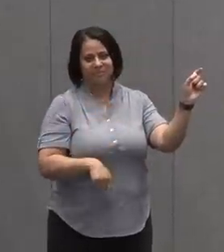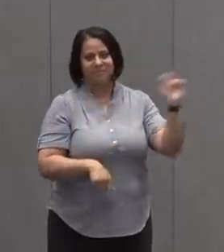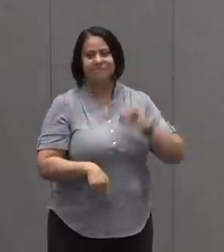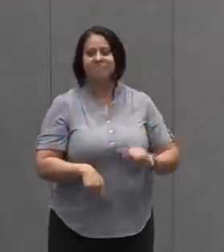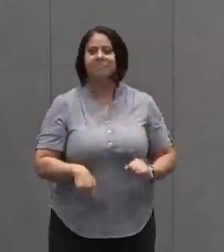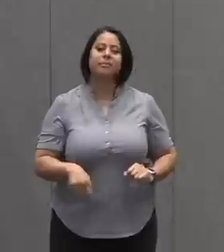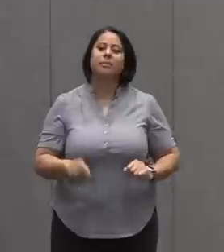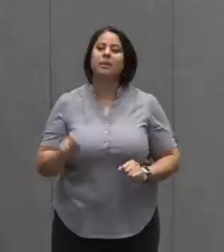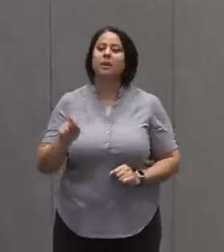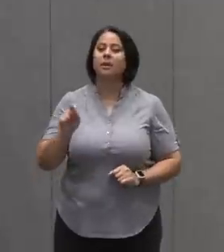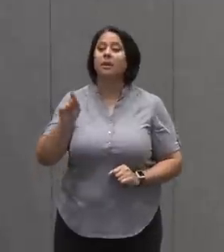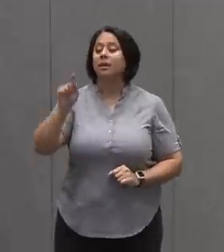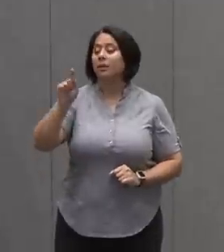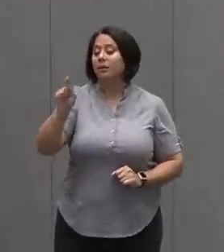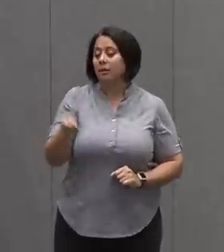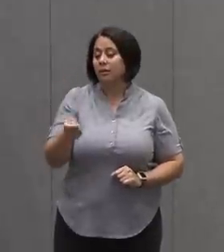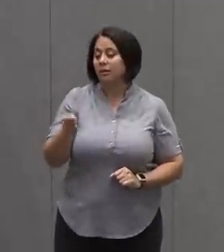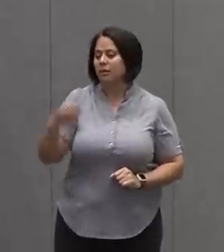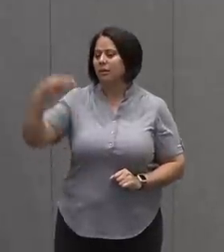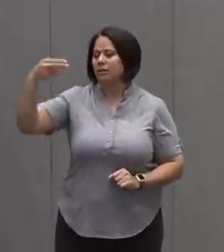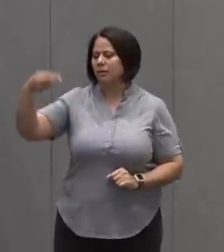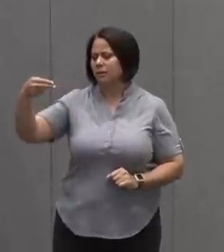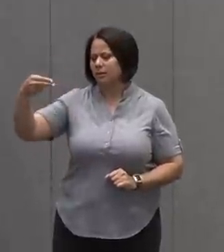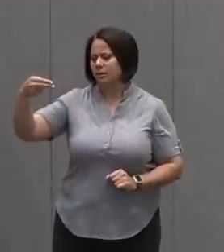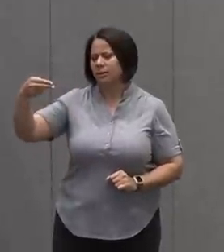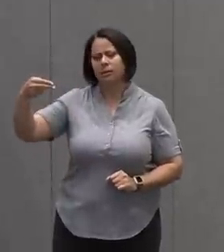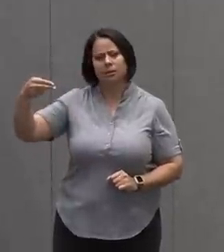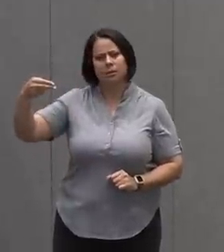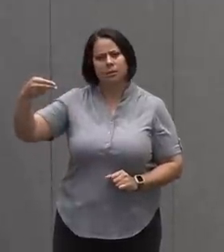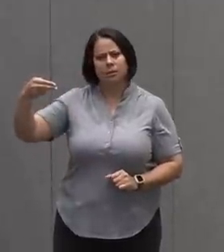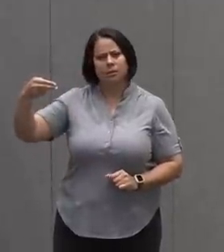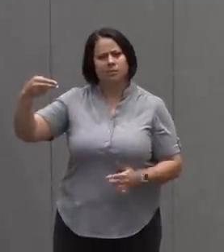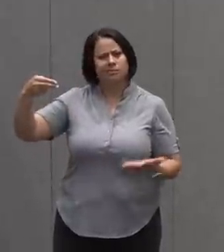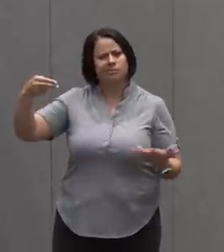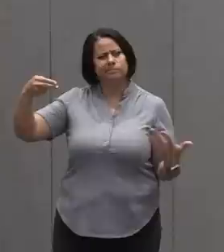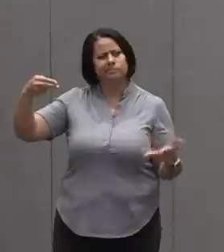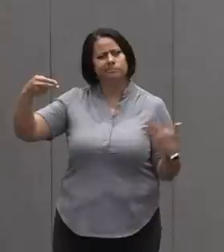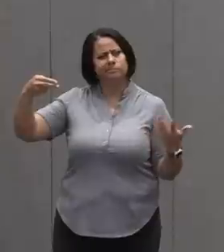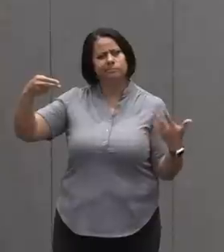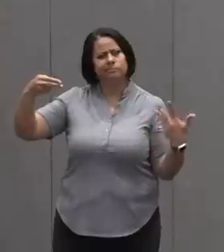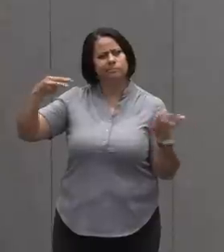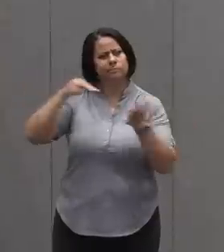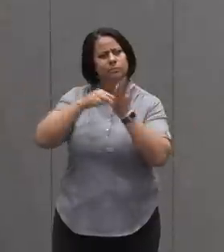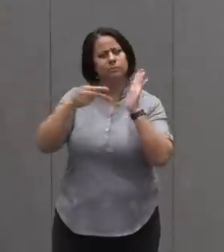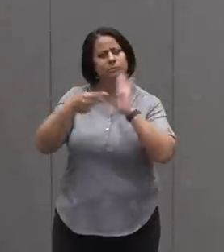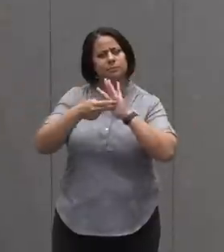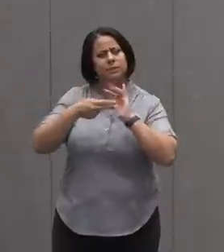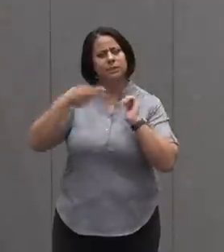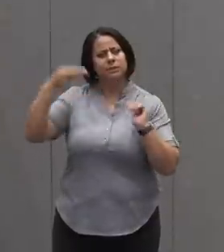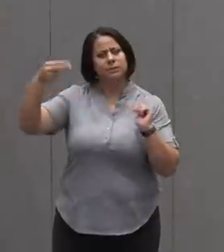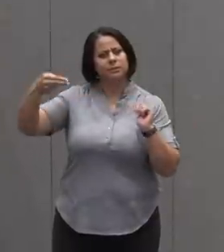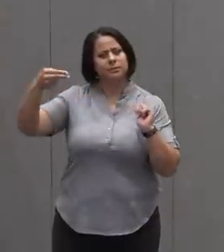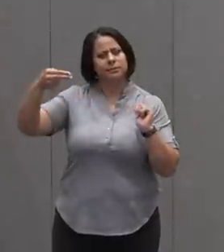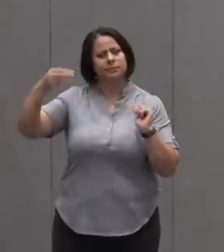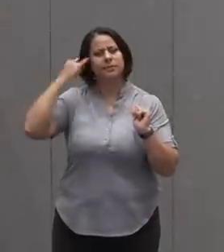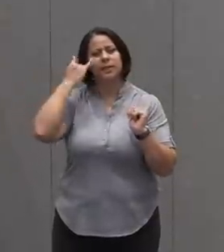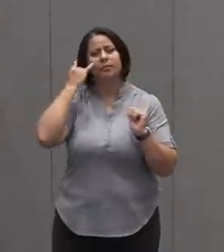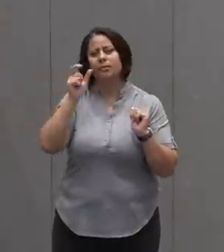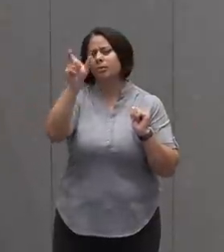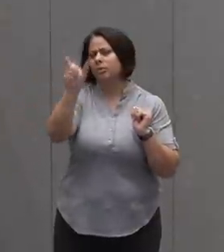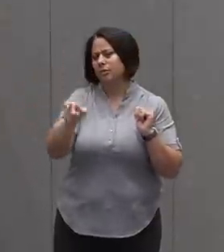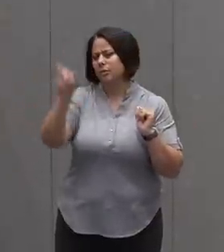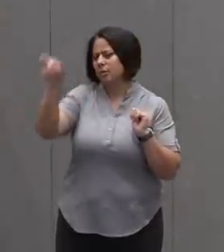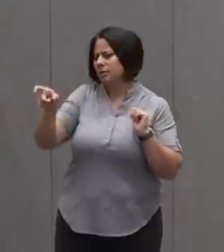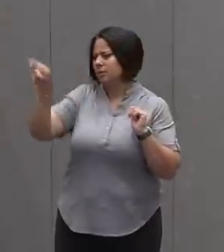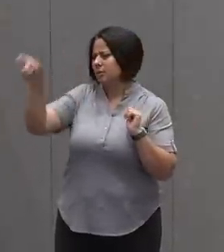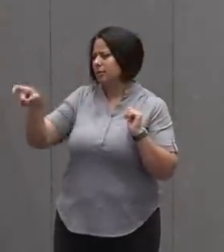an H initial. I wonder what sits right next to the thousands when we're thinking about our place value.